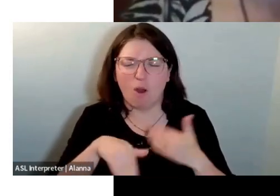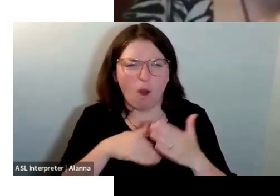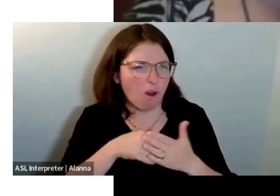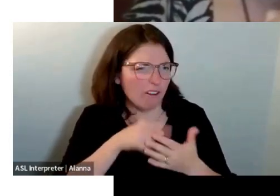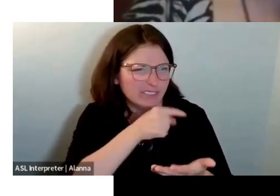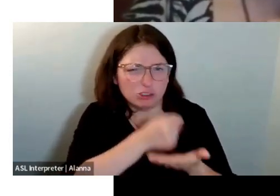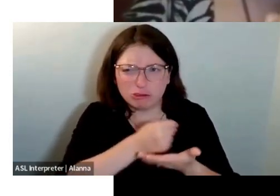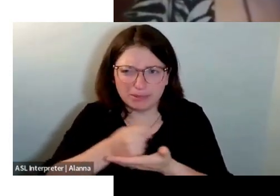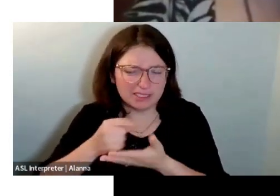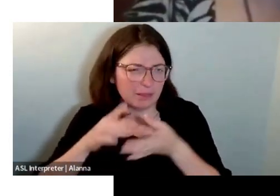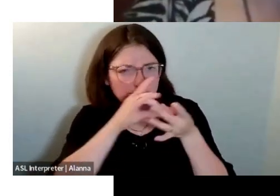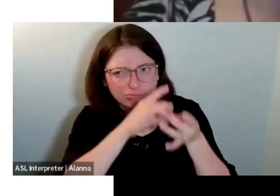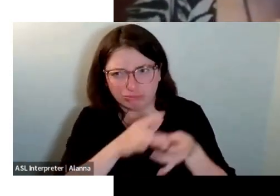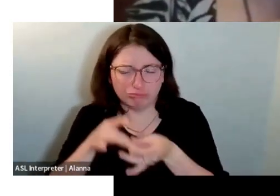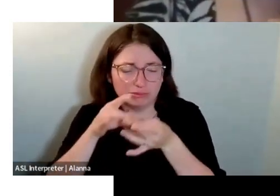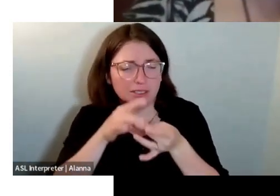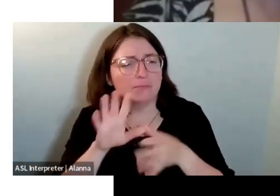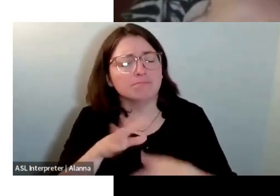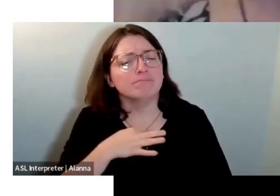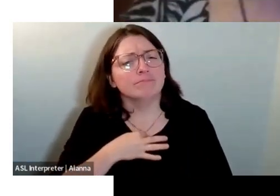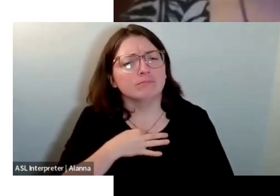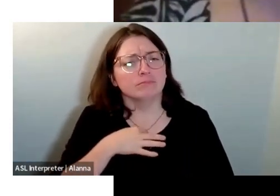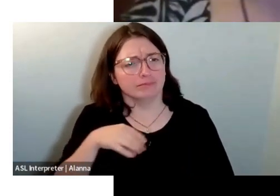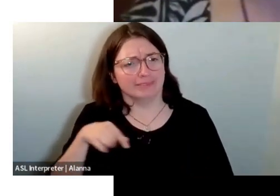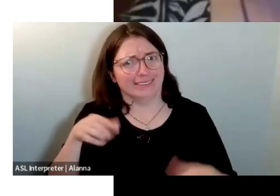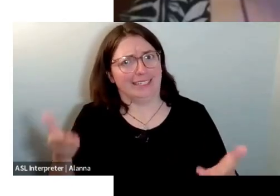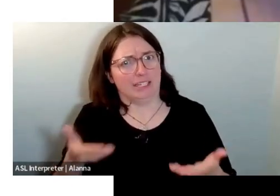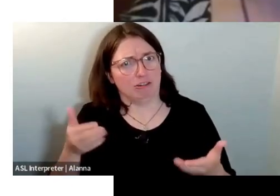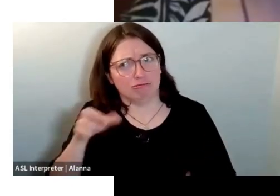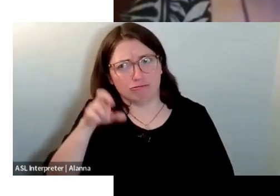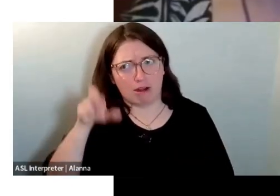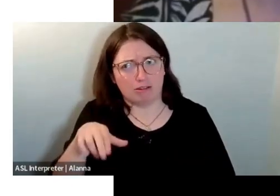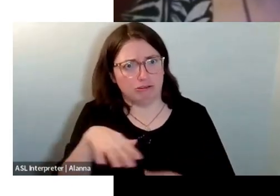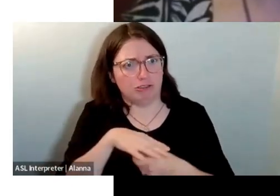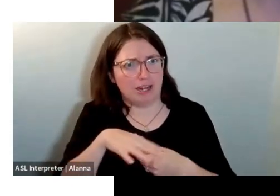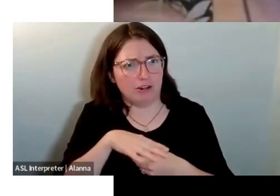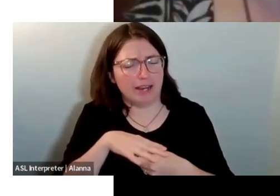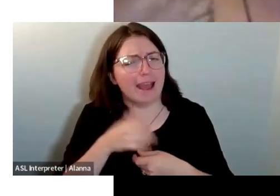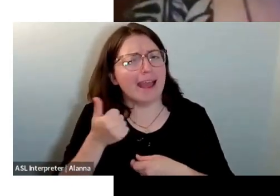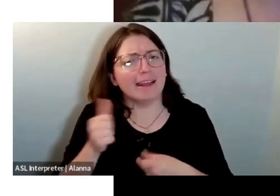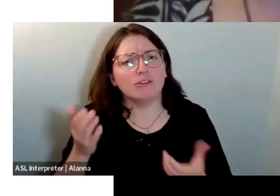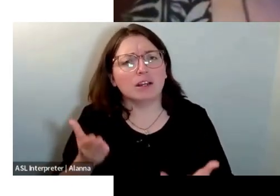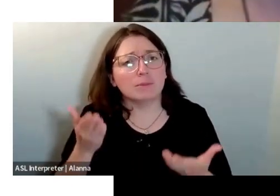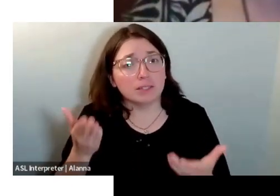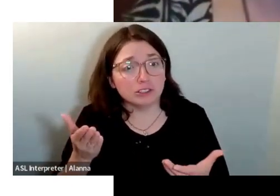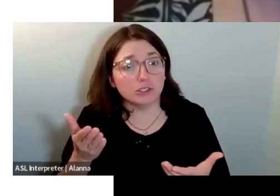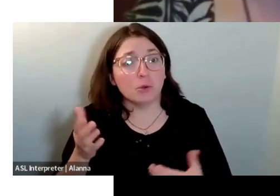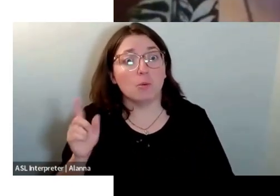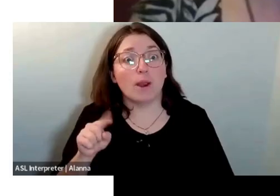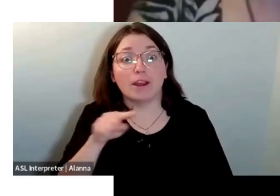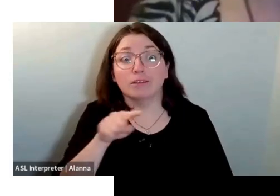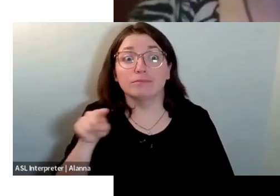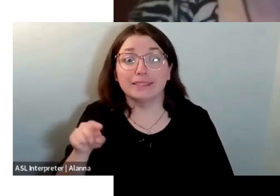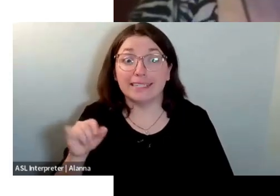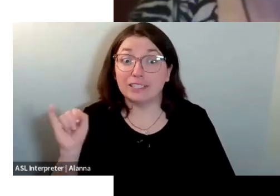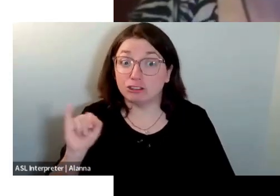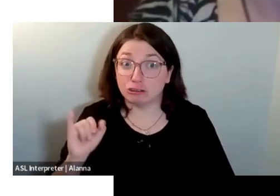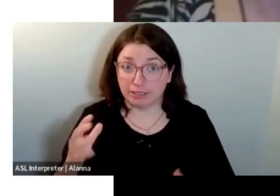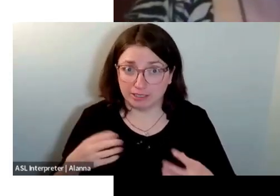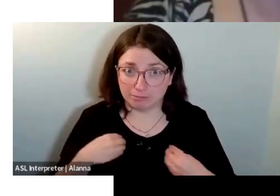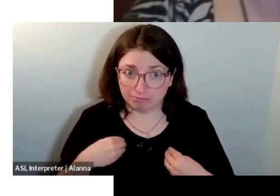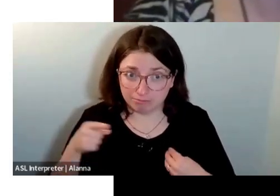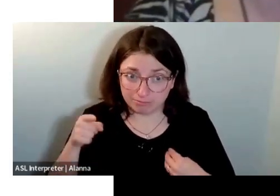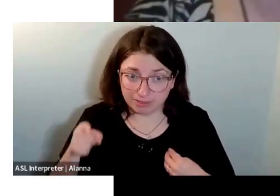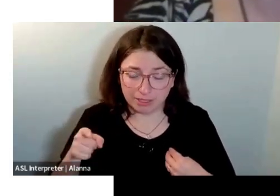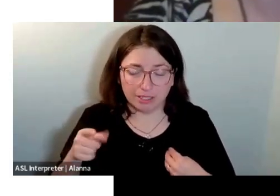Um, are there places in Rochester, any recommendations in the greater area where insurance is possible to be used? Because it's